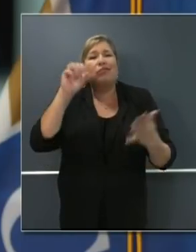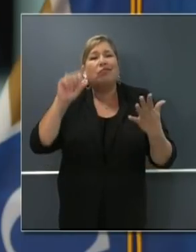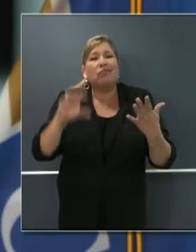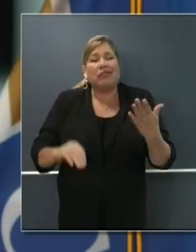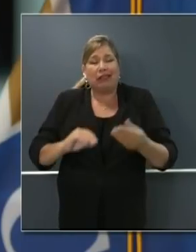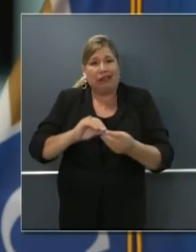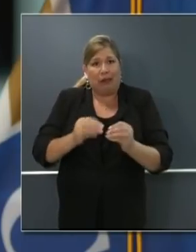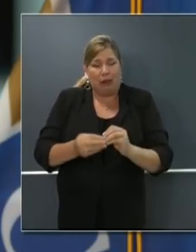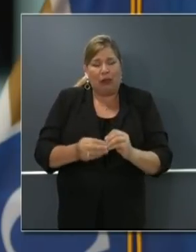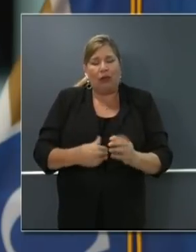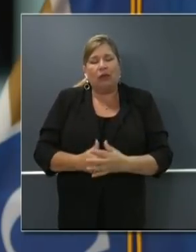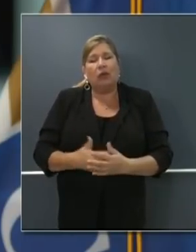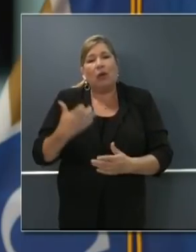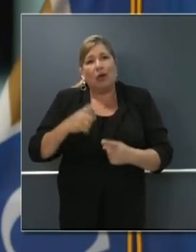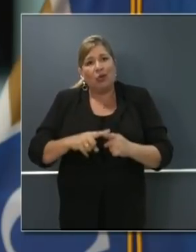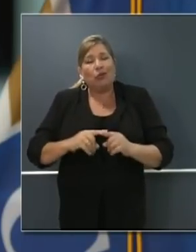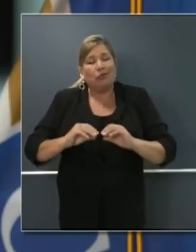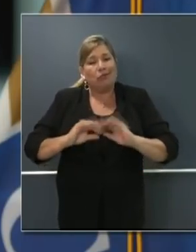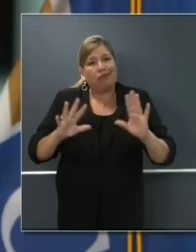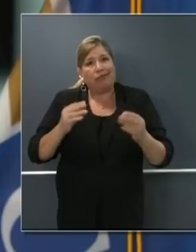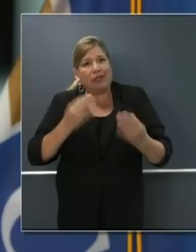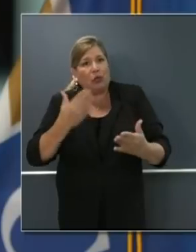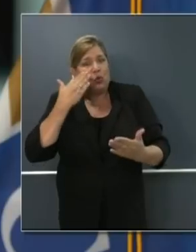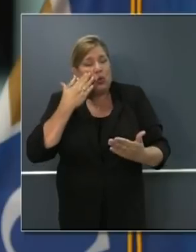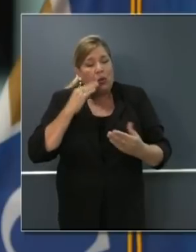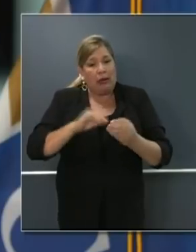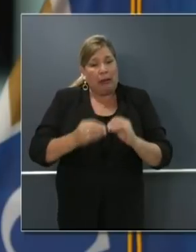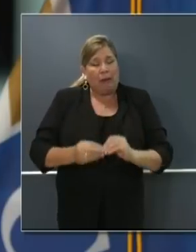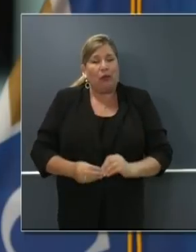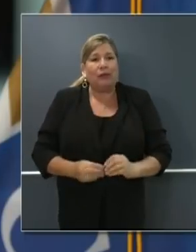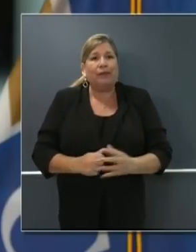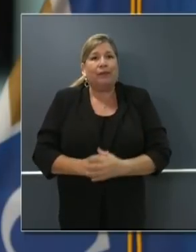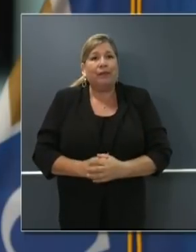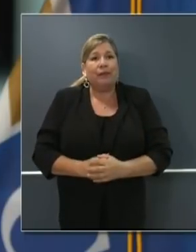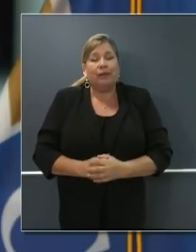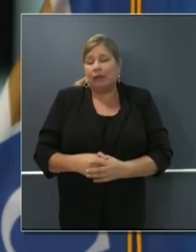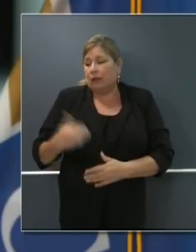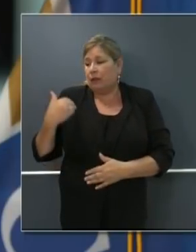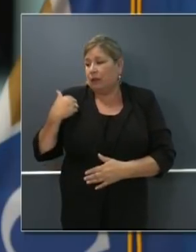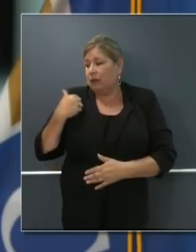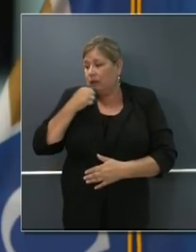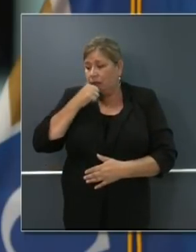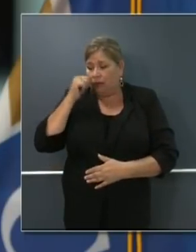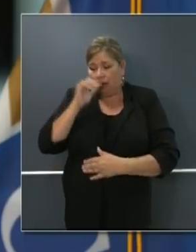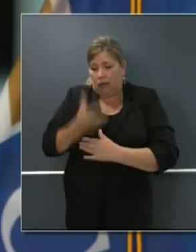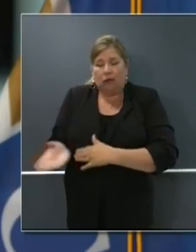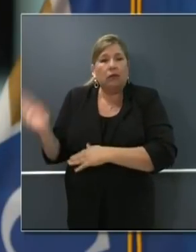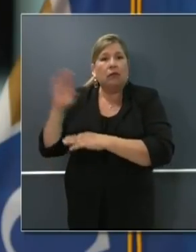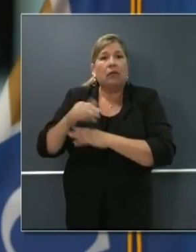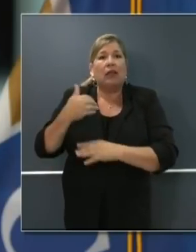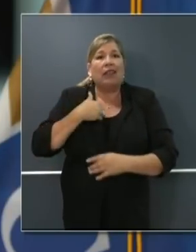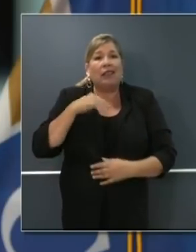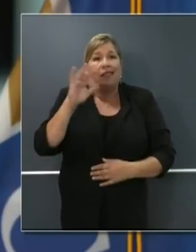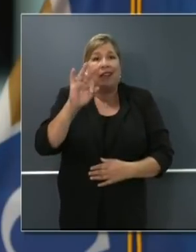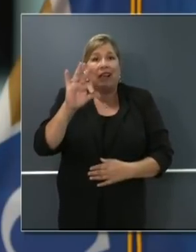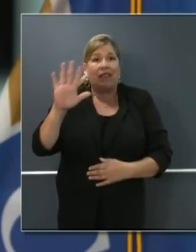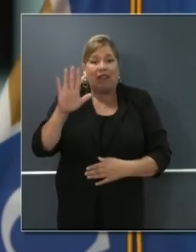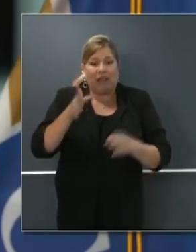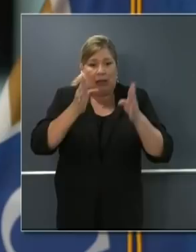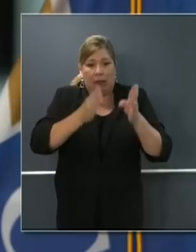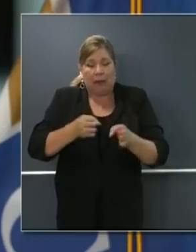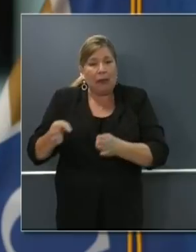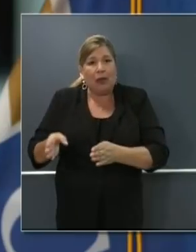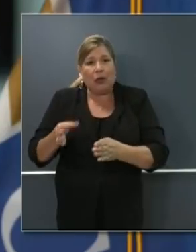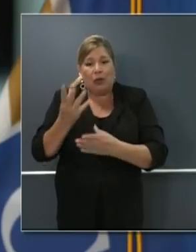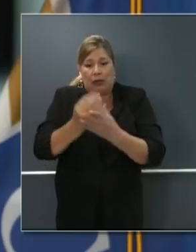I implied this, but let me be explicit about it. We had 95 people, 95 families completely torn apart just in